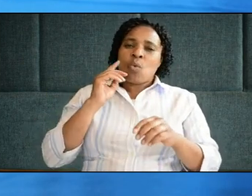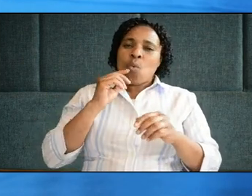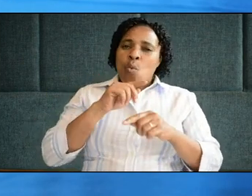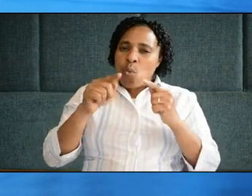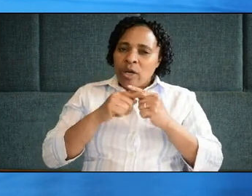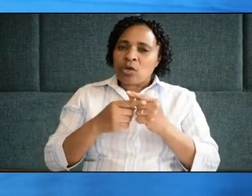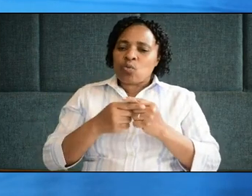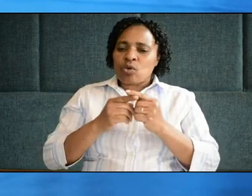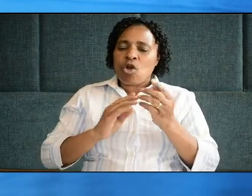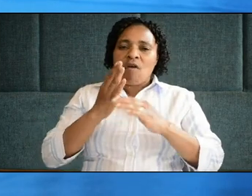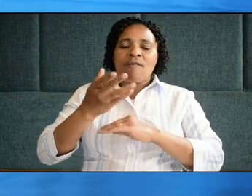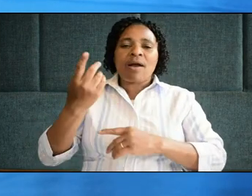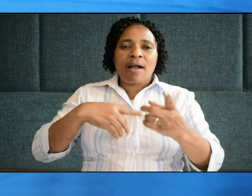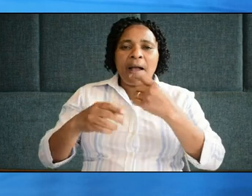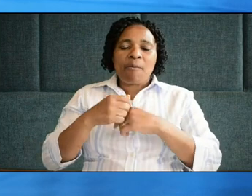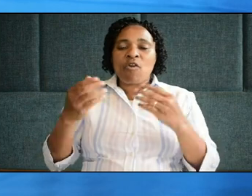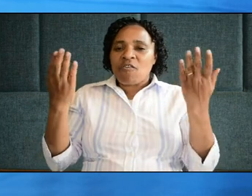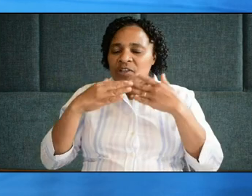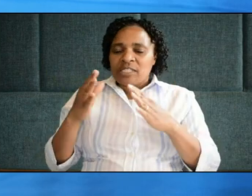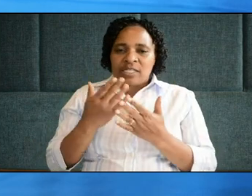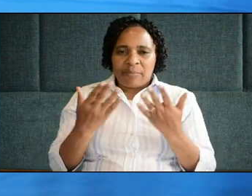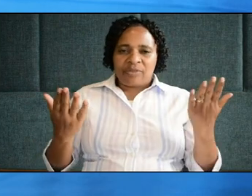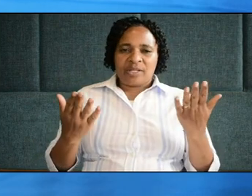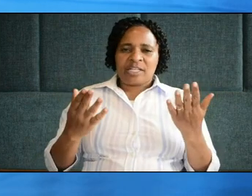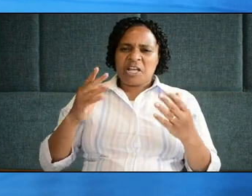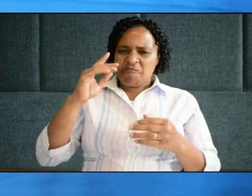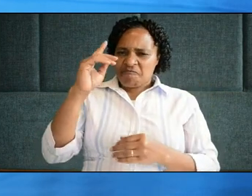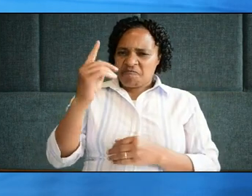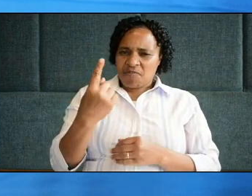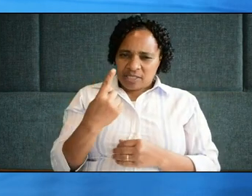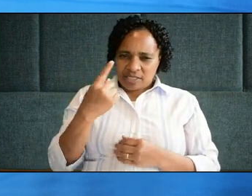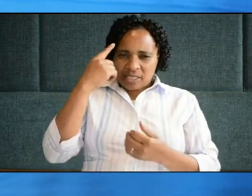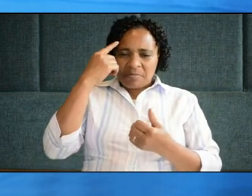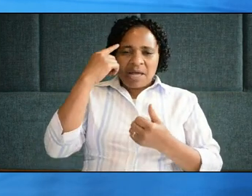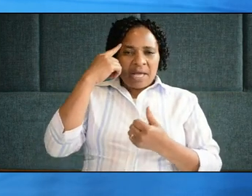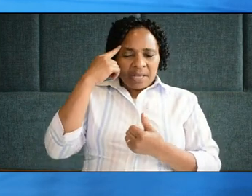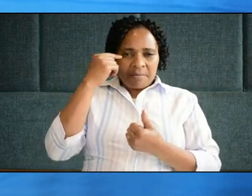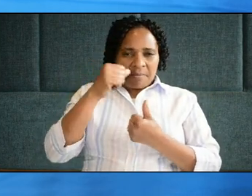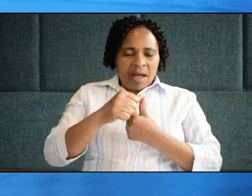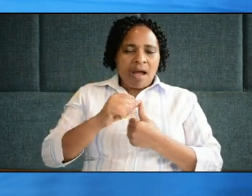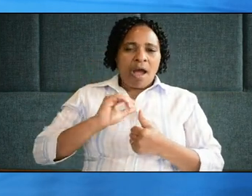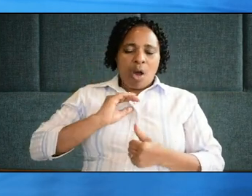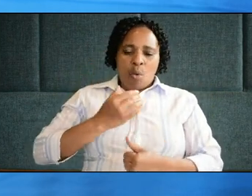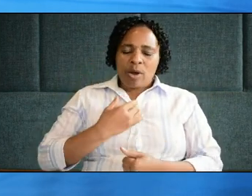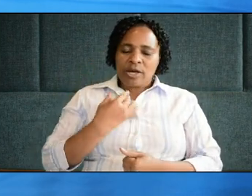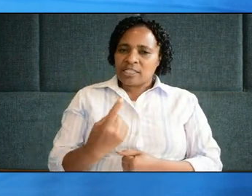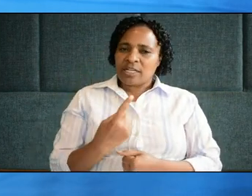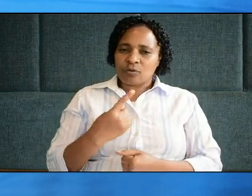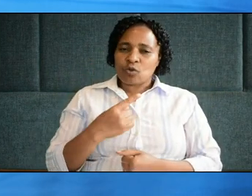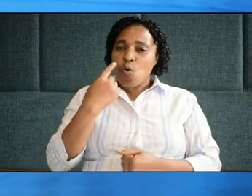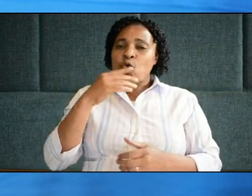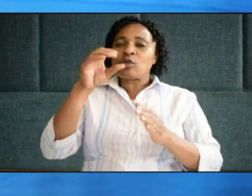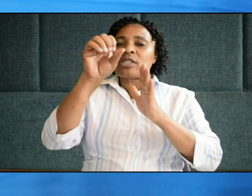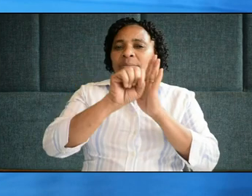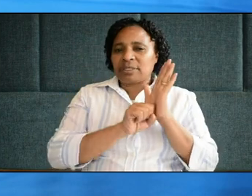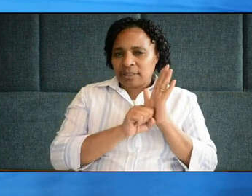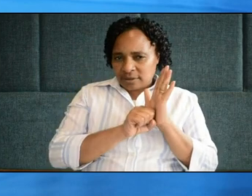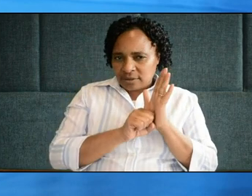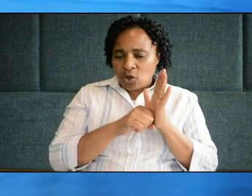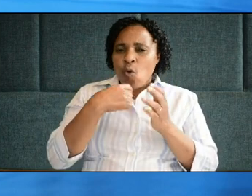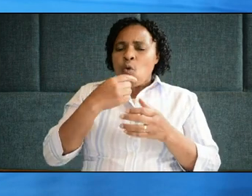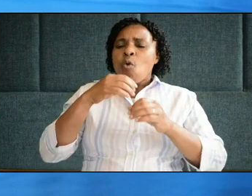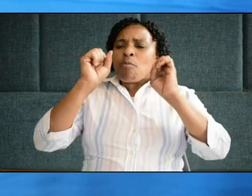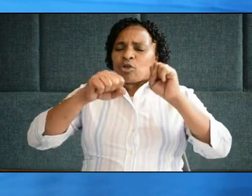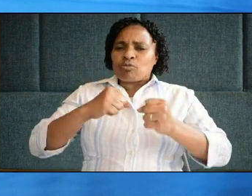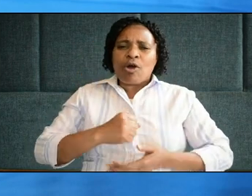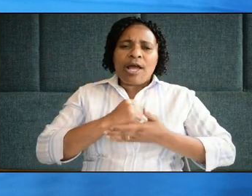we accomplish something, we would first remind ourselves of who we are, whose subjects we are, who enabled